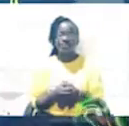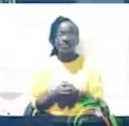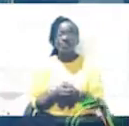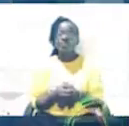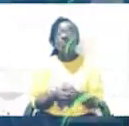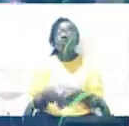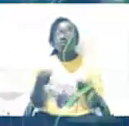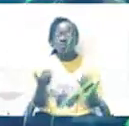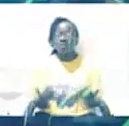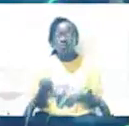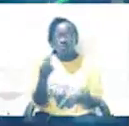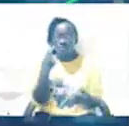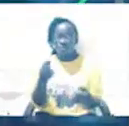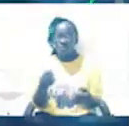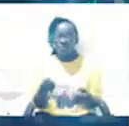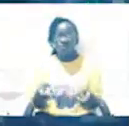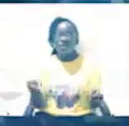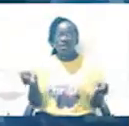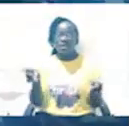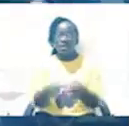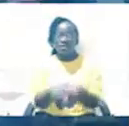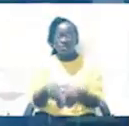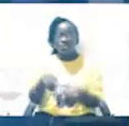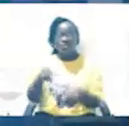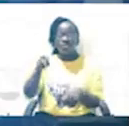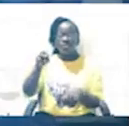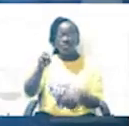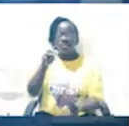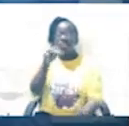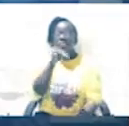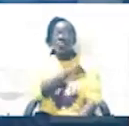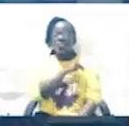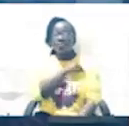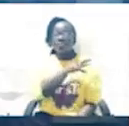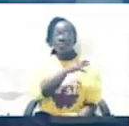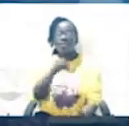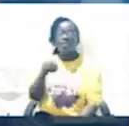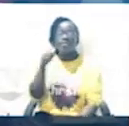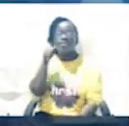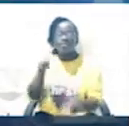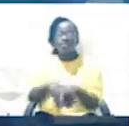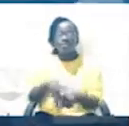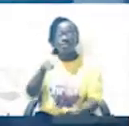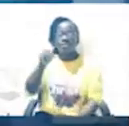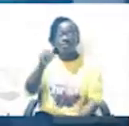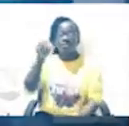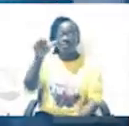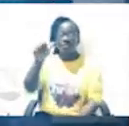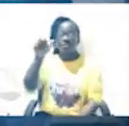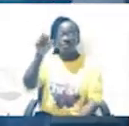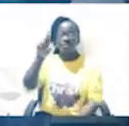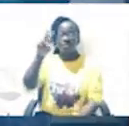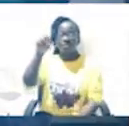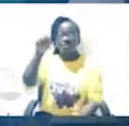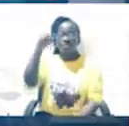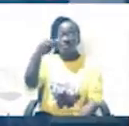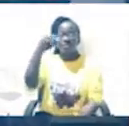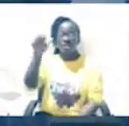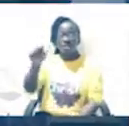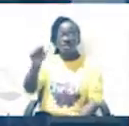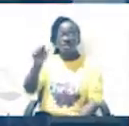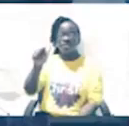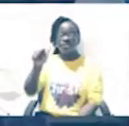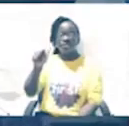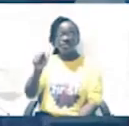and Martha. Your spiritual life has been snuffed off by the devil. Also, who home brabono upon